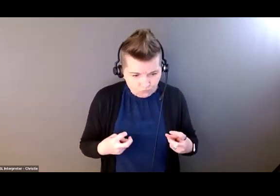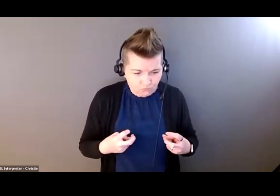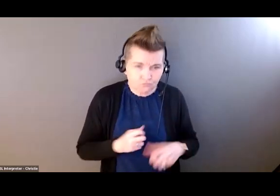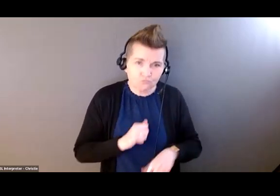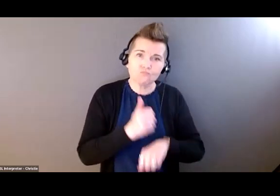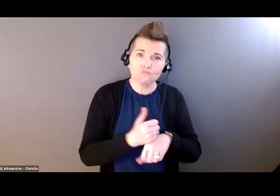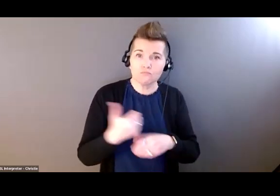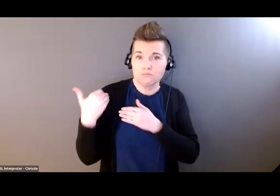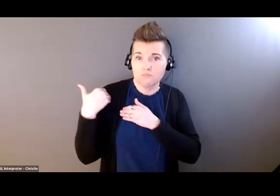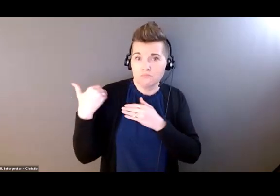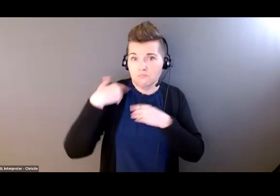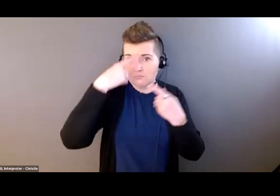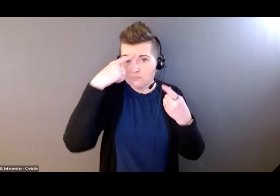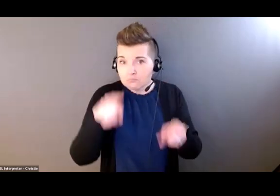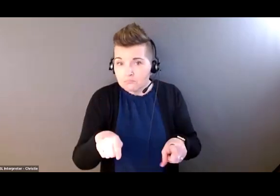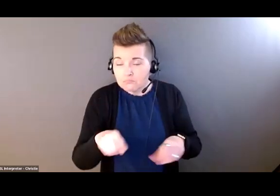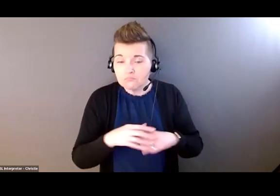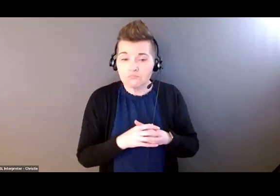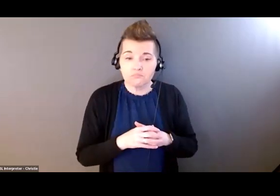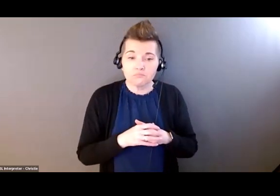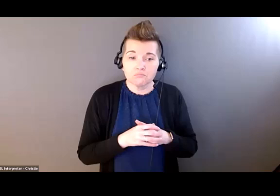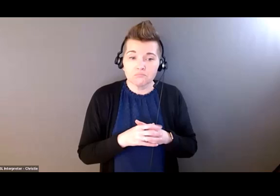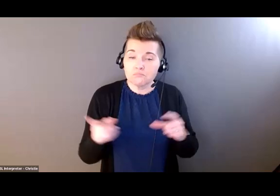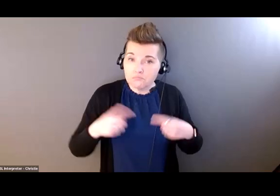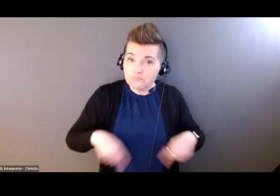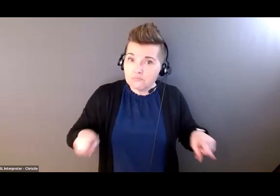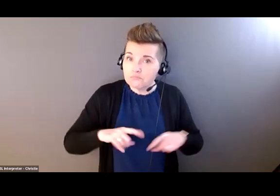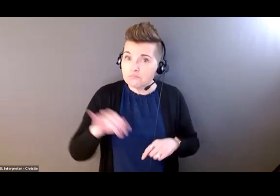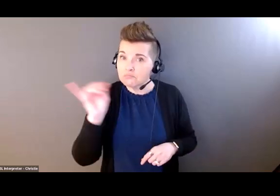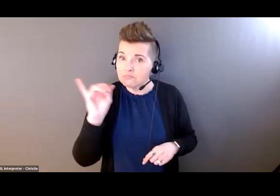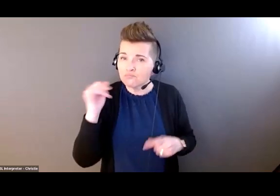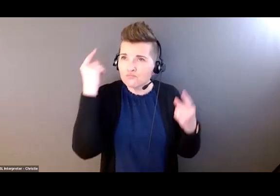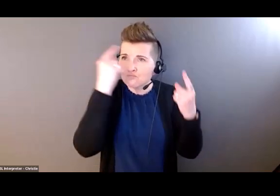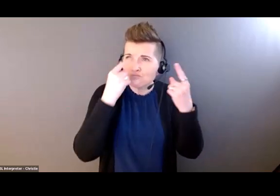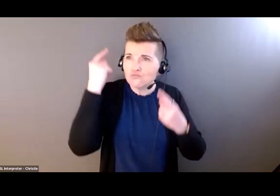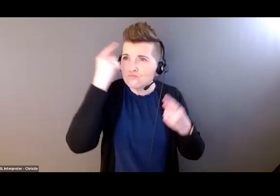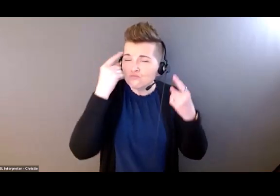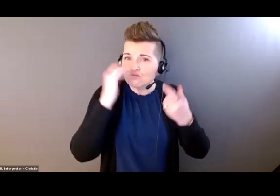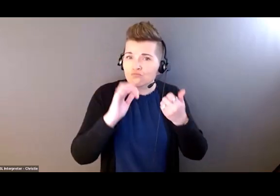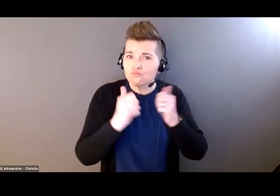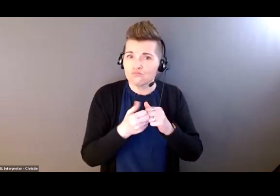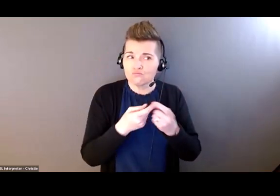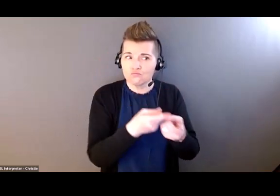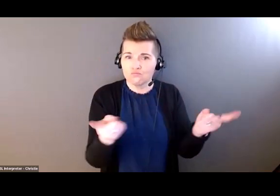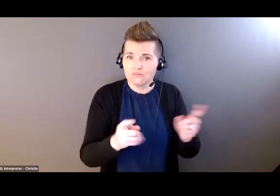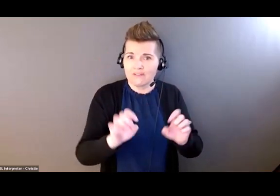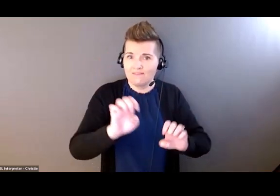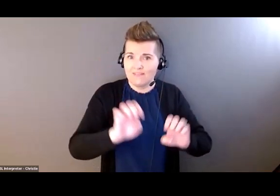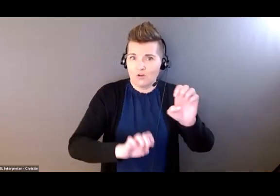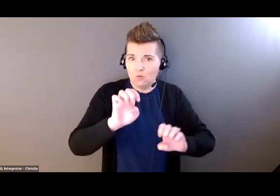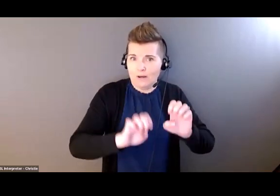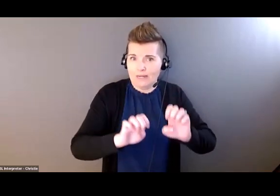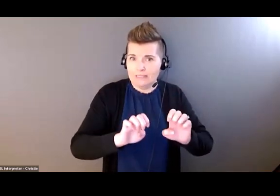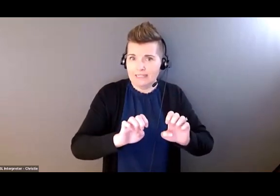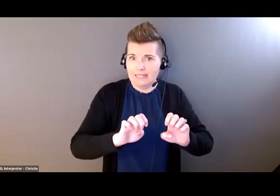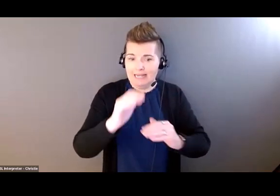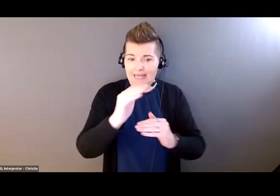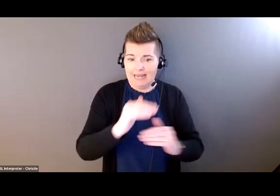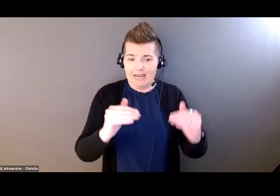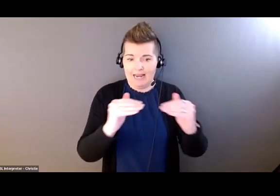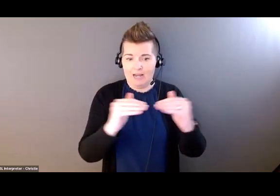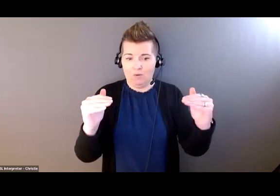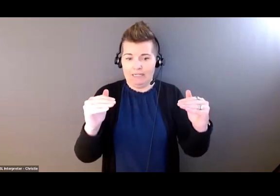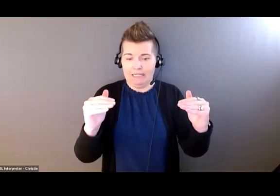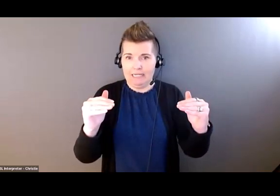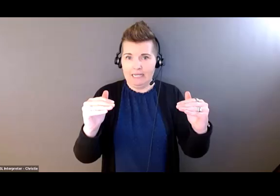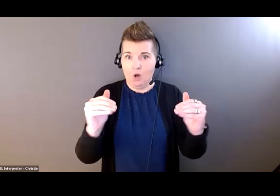to on what's coming next. And I'm going to say thanks to you all, and we're going to bring up a video just to close us